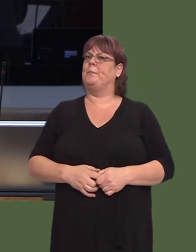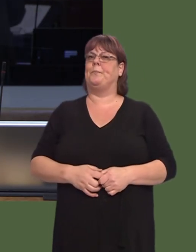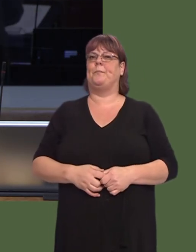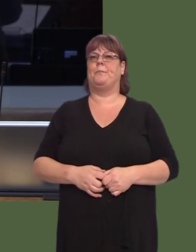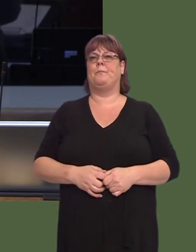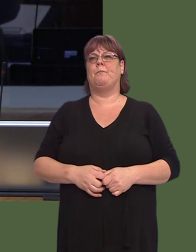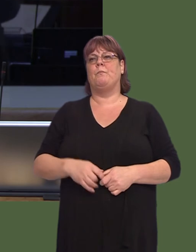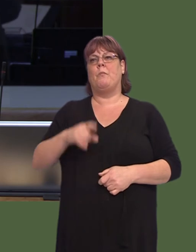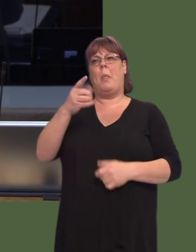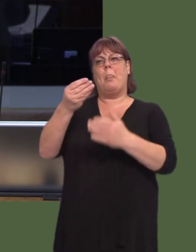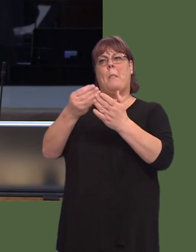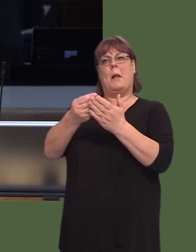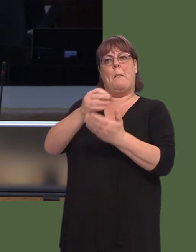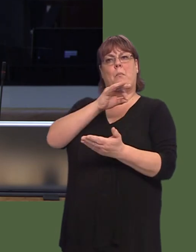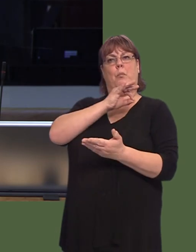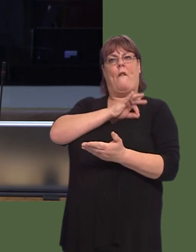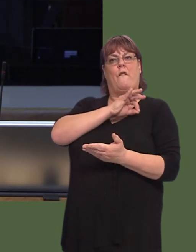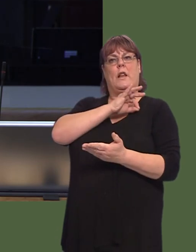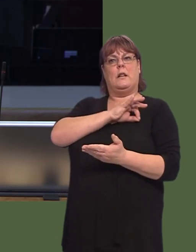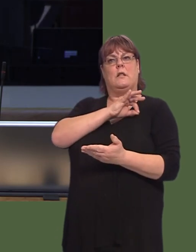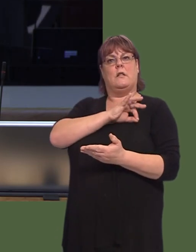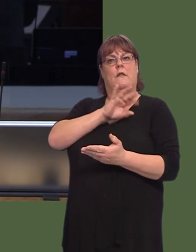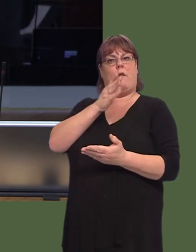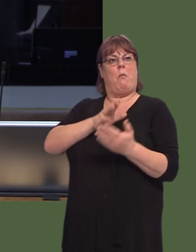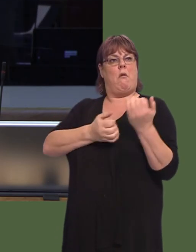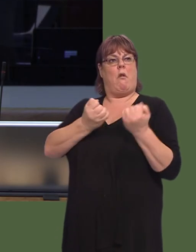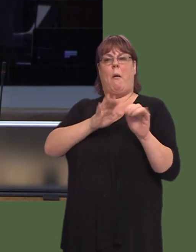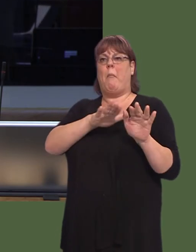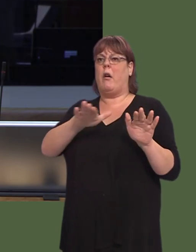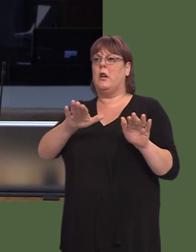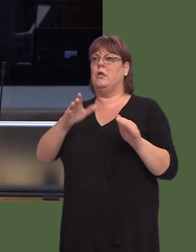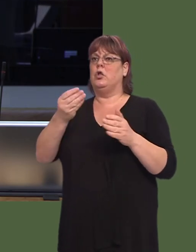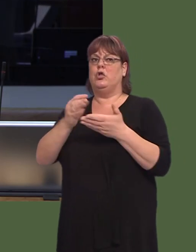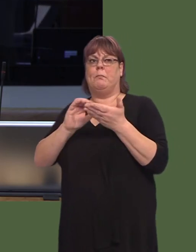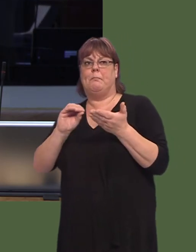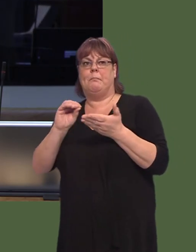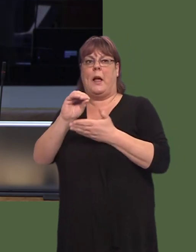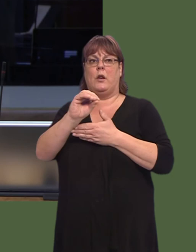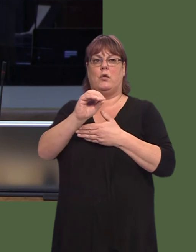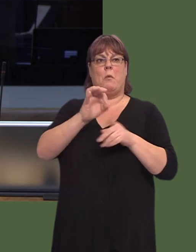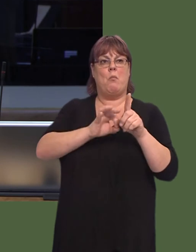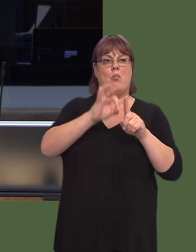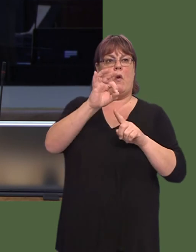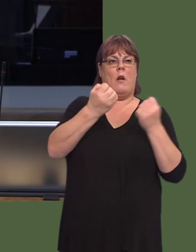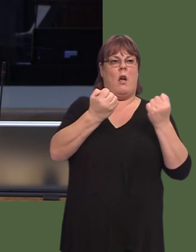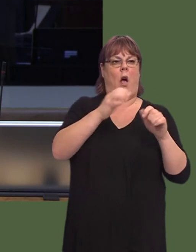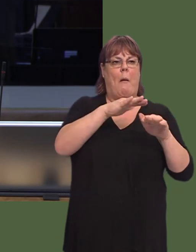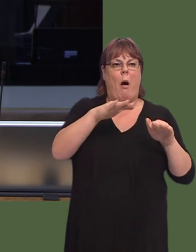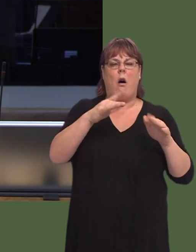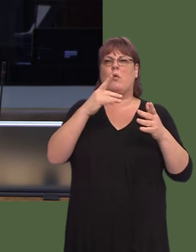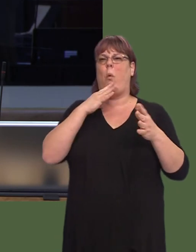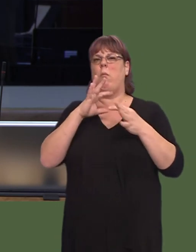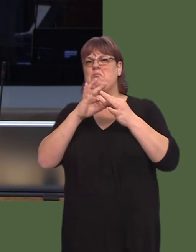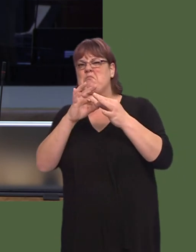not these profits go back into the development of car parks or